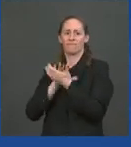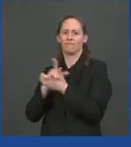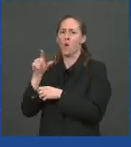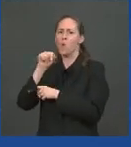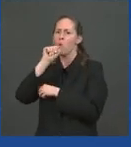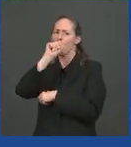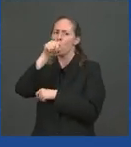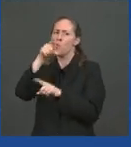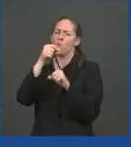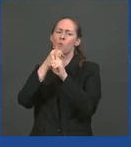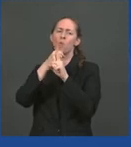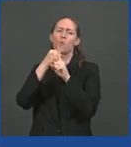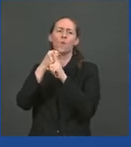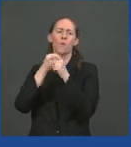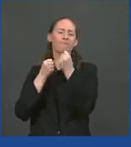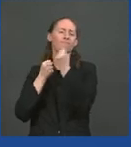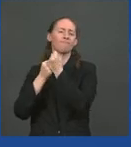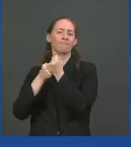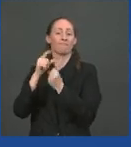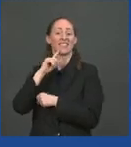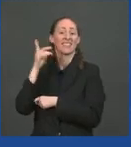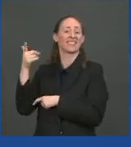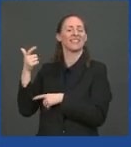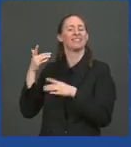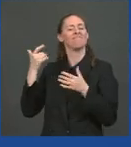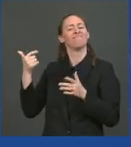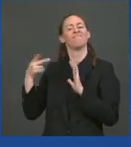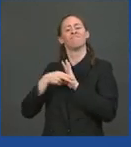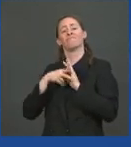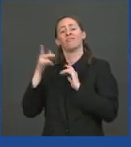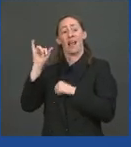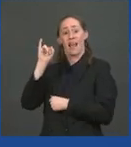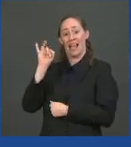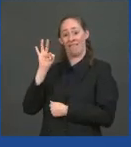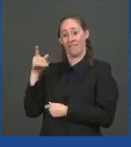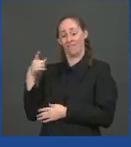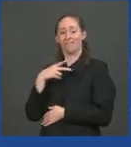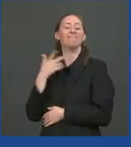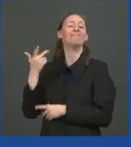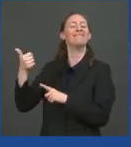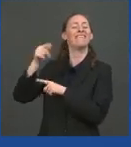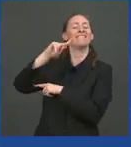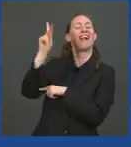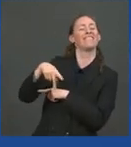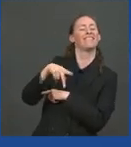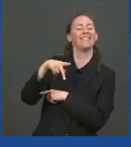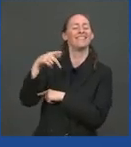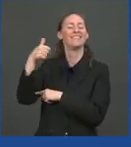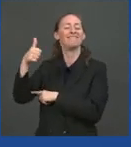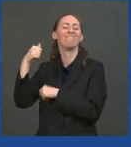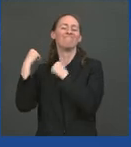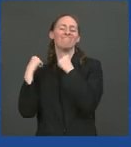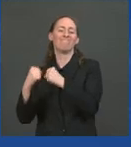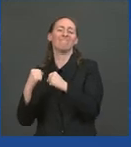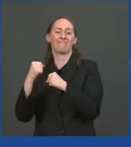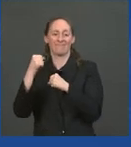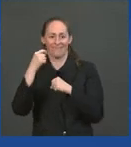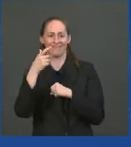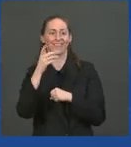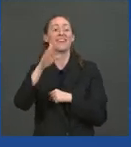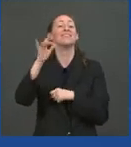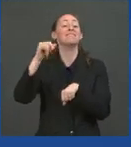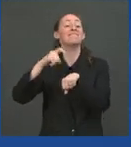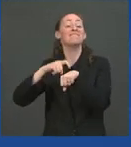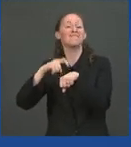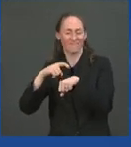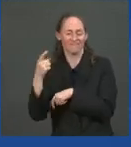the sport, and she never forgives anybody if they lose. But, we went to the University of Delaware, Jill and I, years apart. And then she went